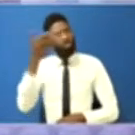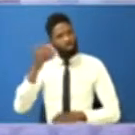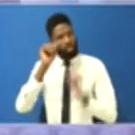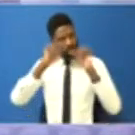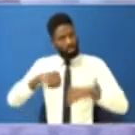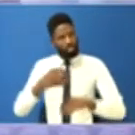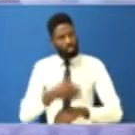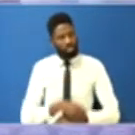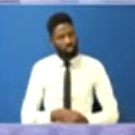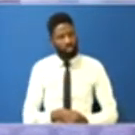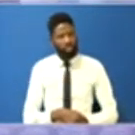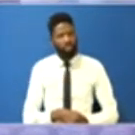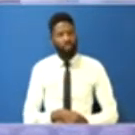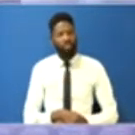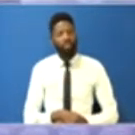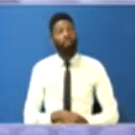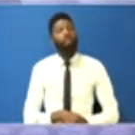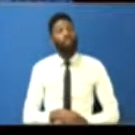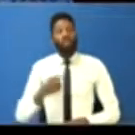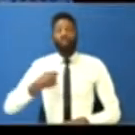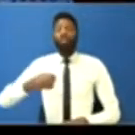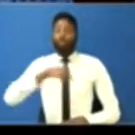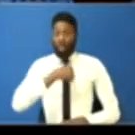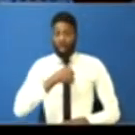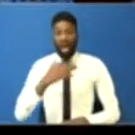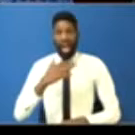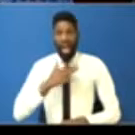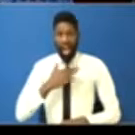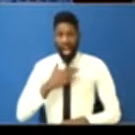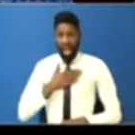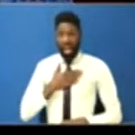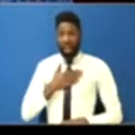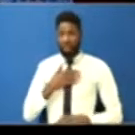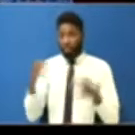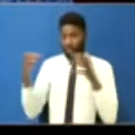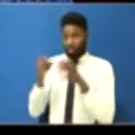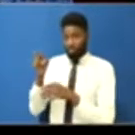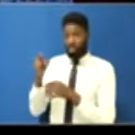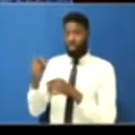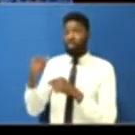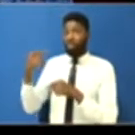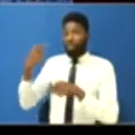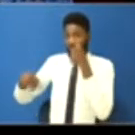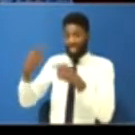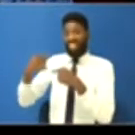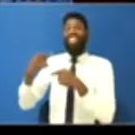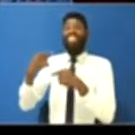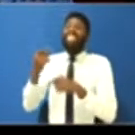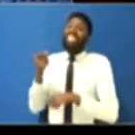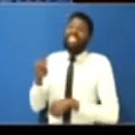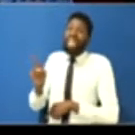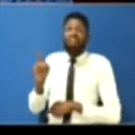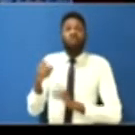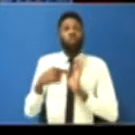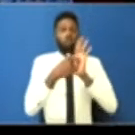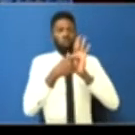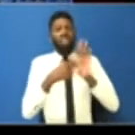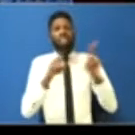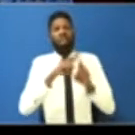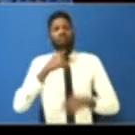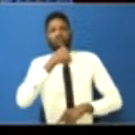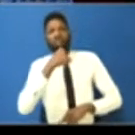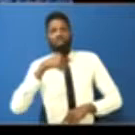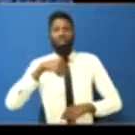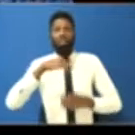um we as our worthy competitors have pitched themselves as victims